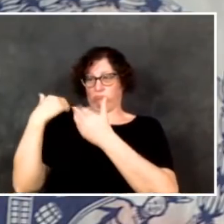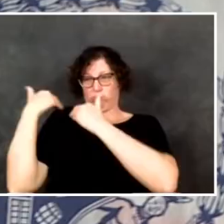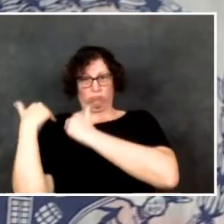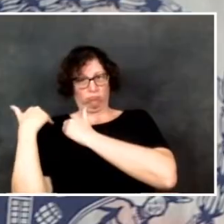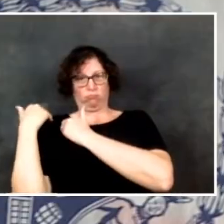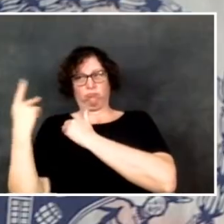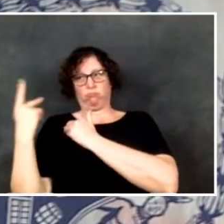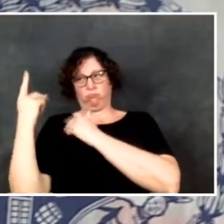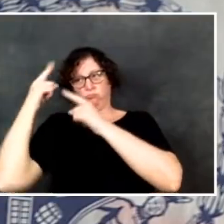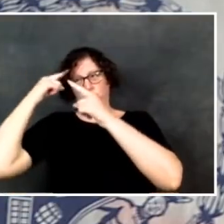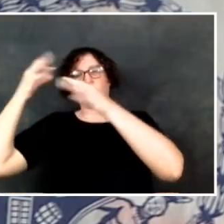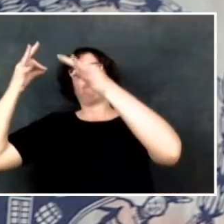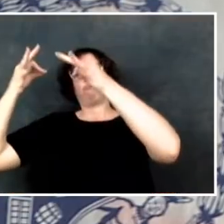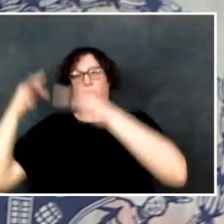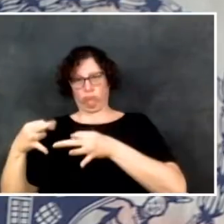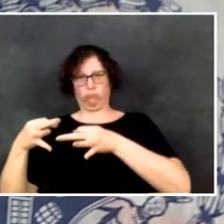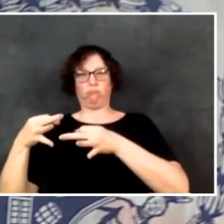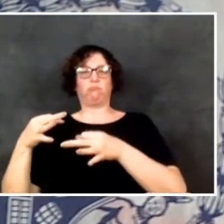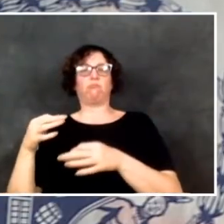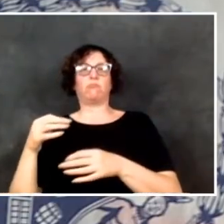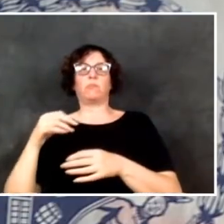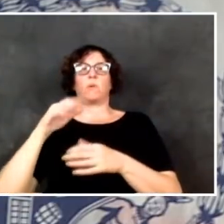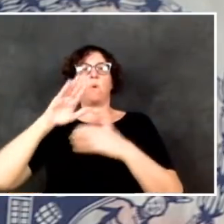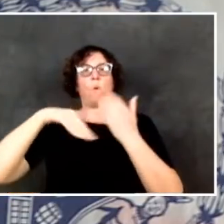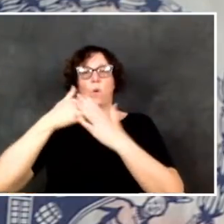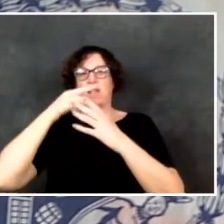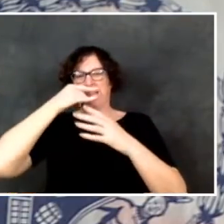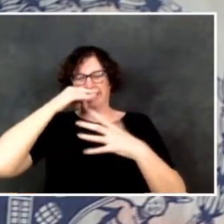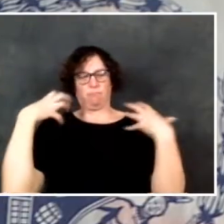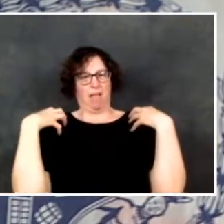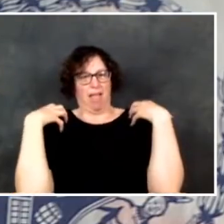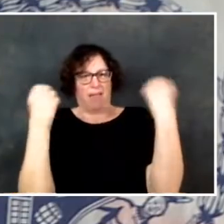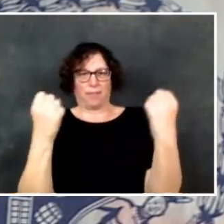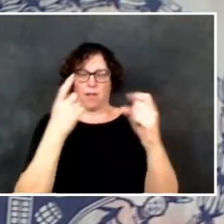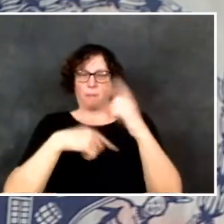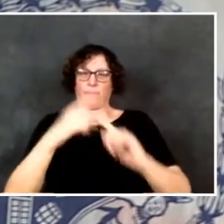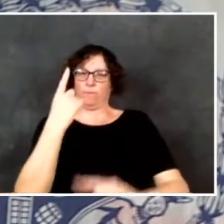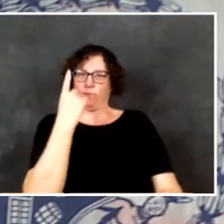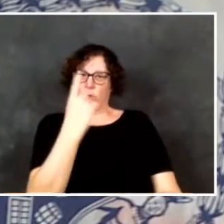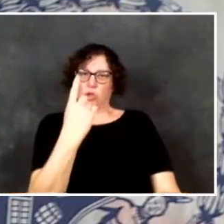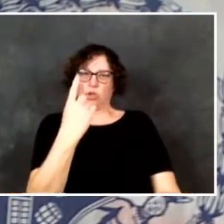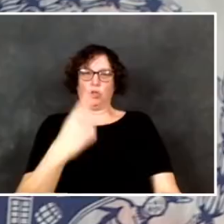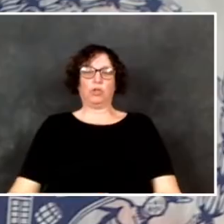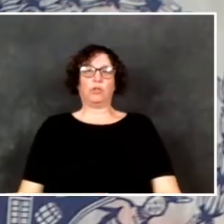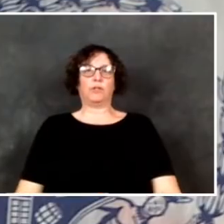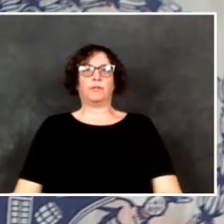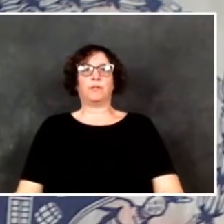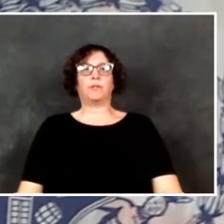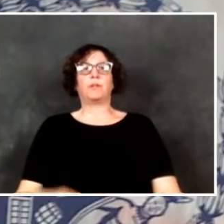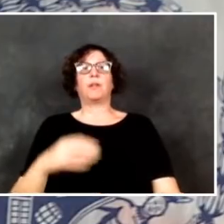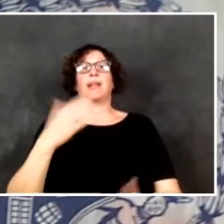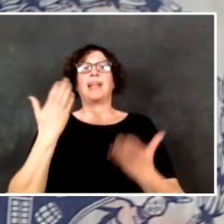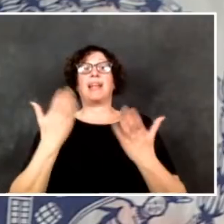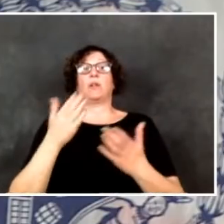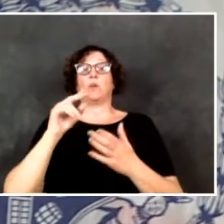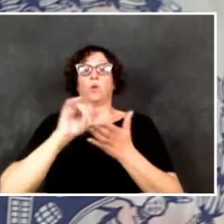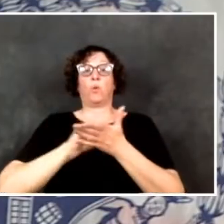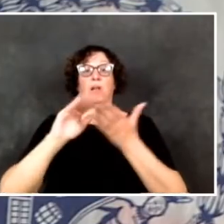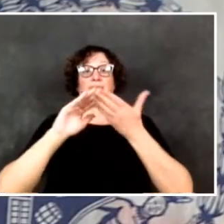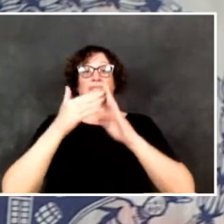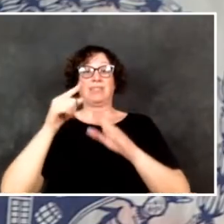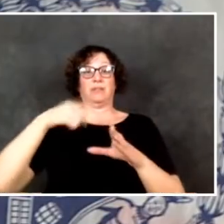And we are dealing with something that is different from pretty much any place else. I want to absolutely respect the fact that the